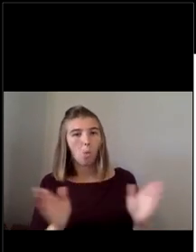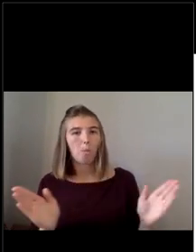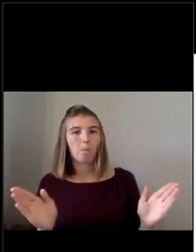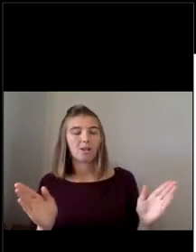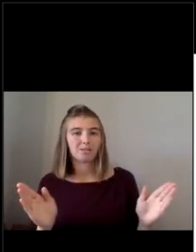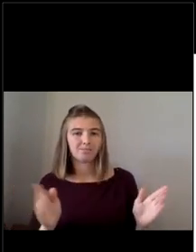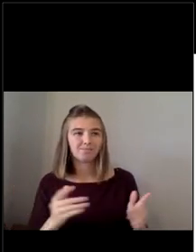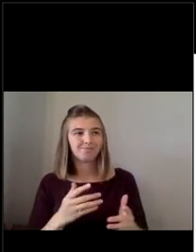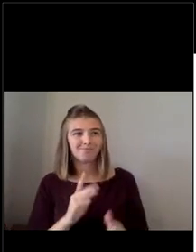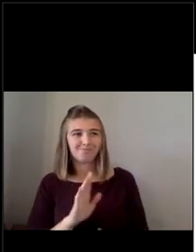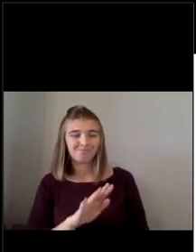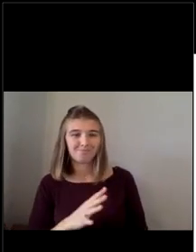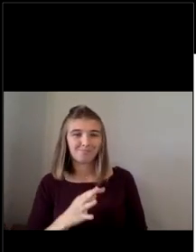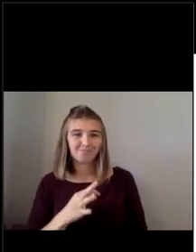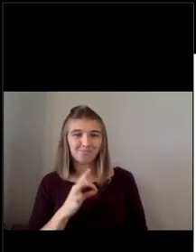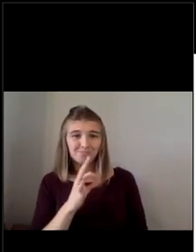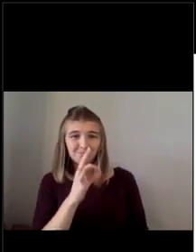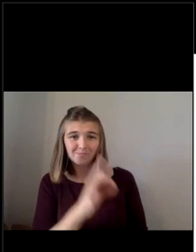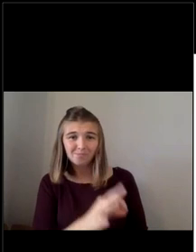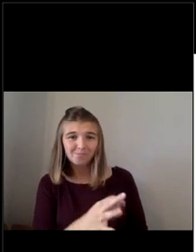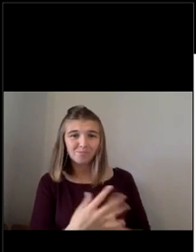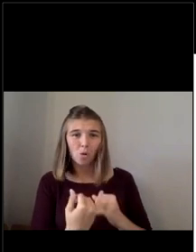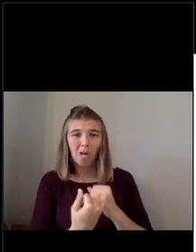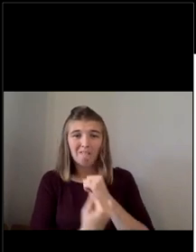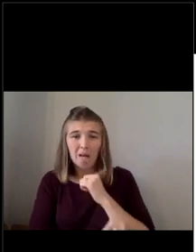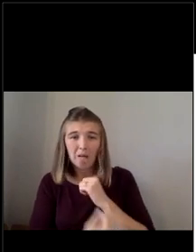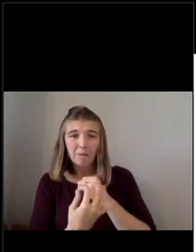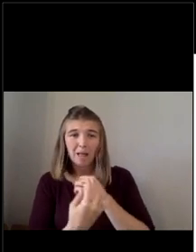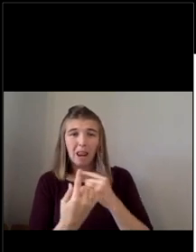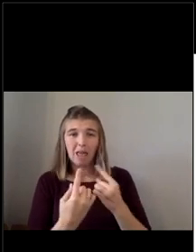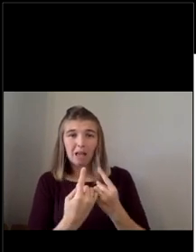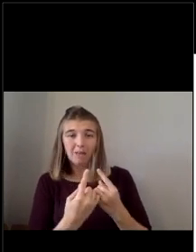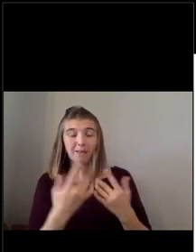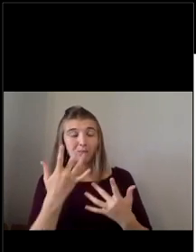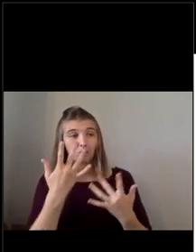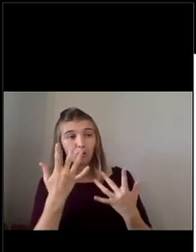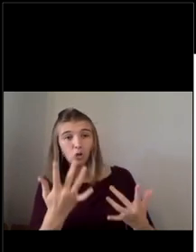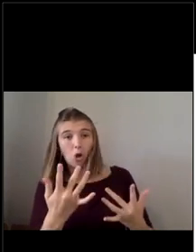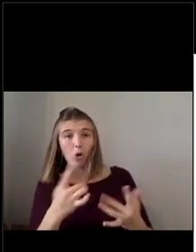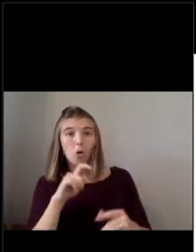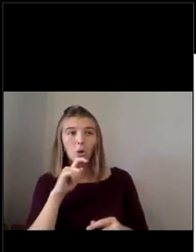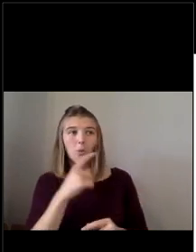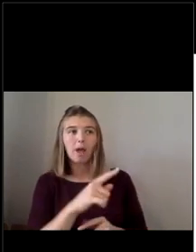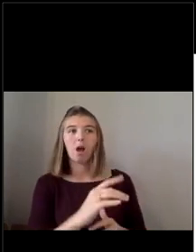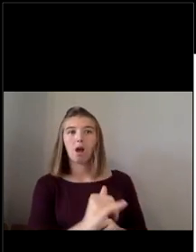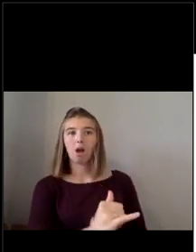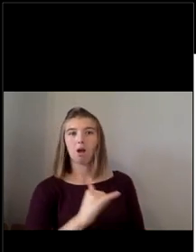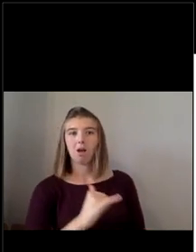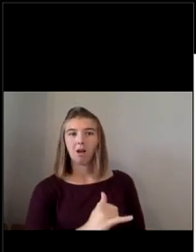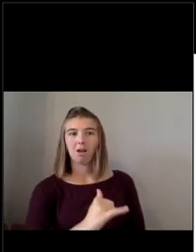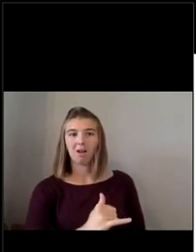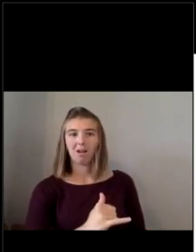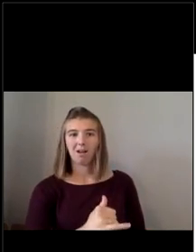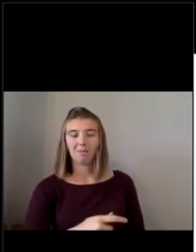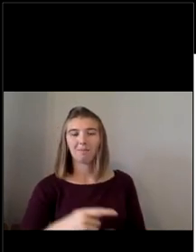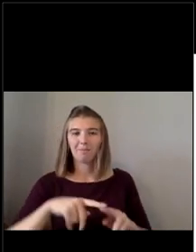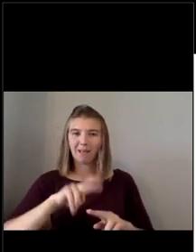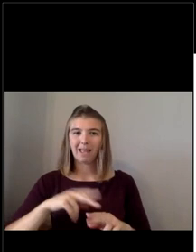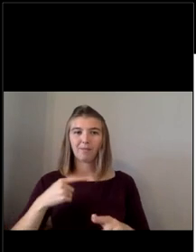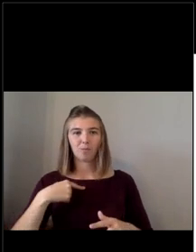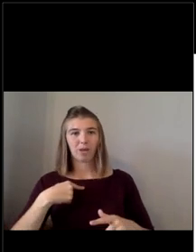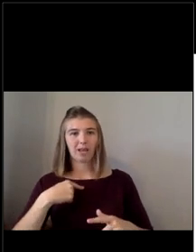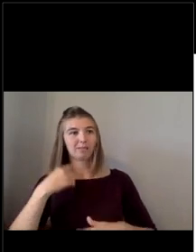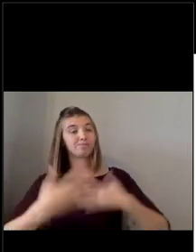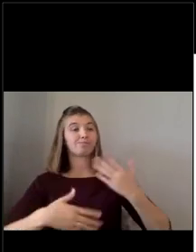our own inner turmoil, our doubts and our fears to their shiny facade, of course there's a distance. If no